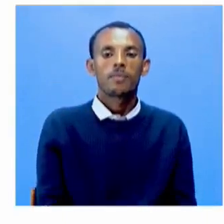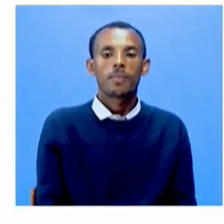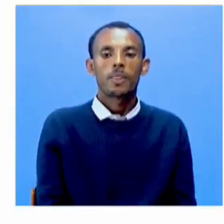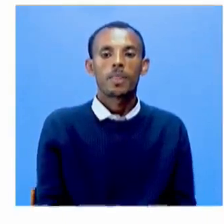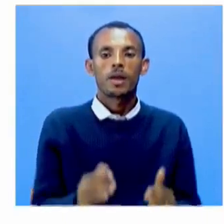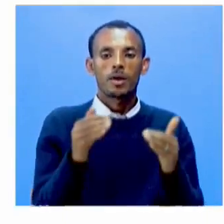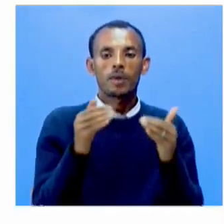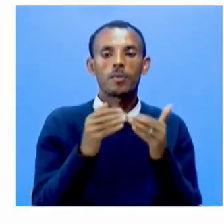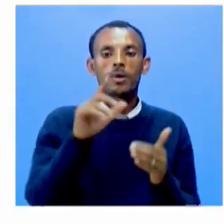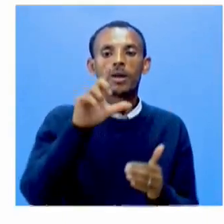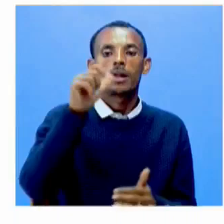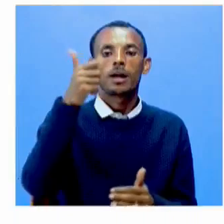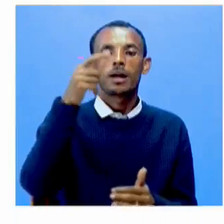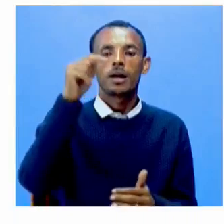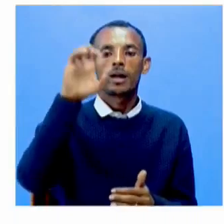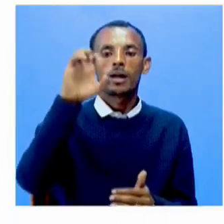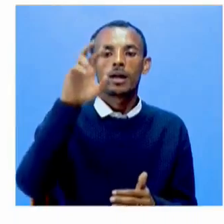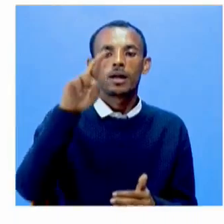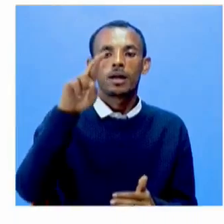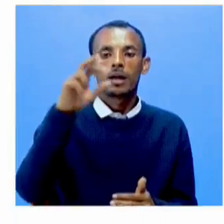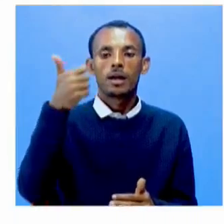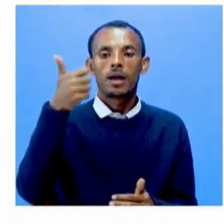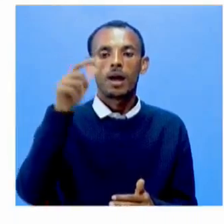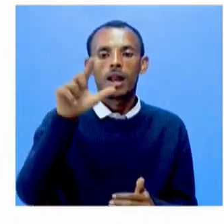Equilateral triangle.